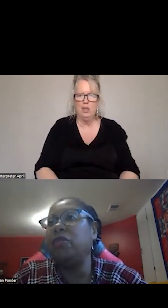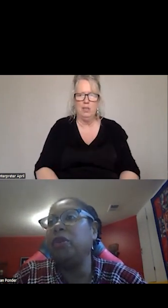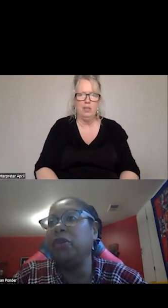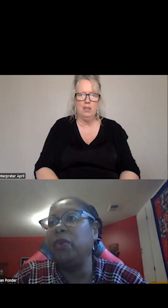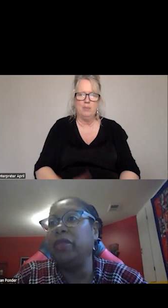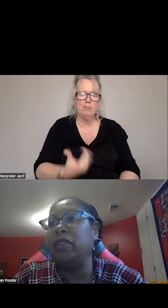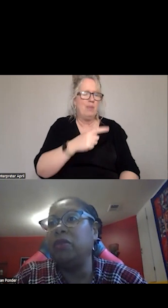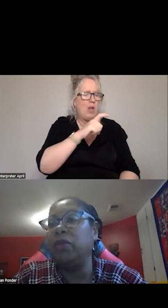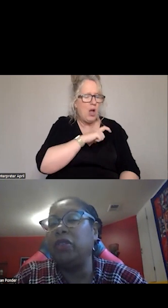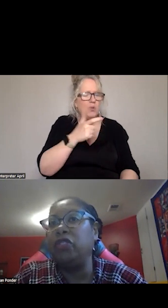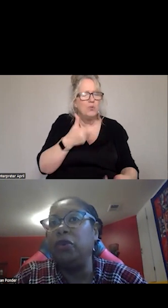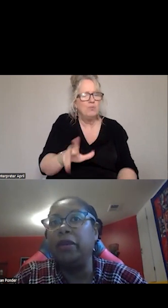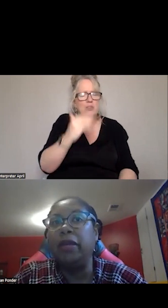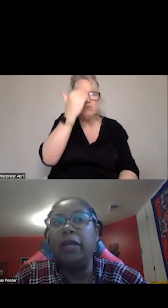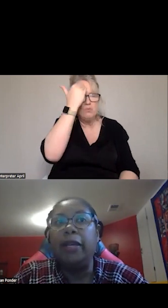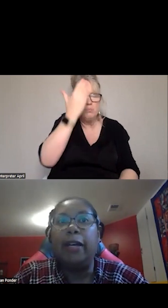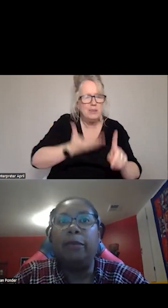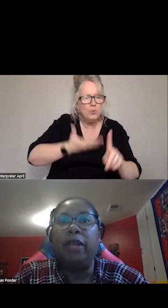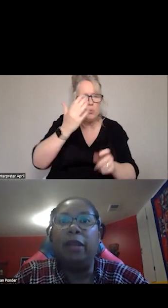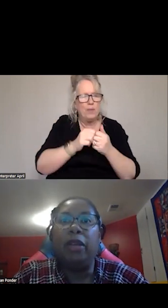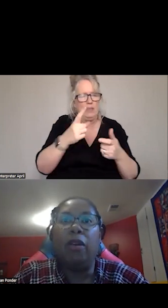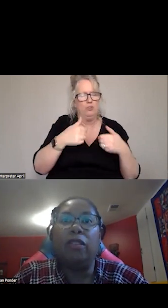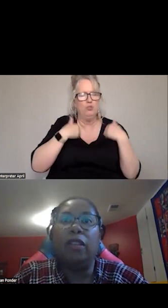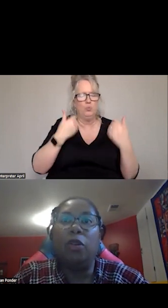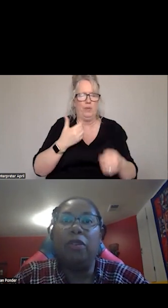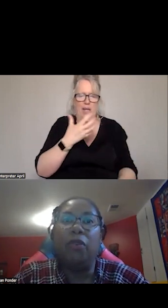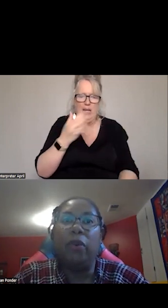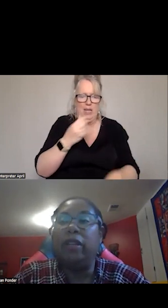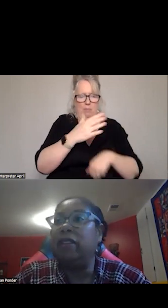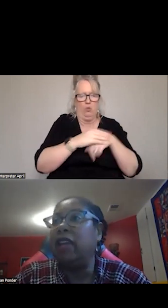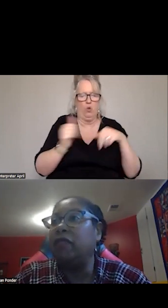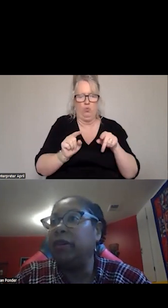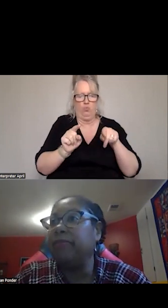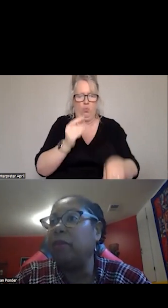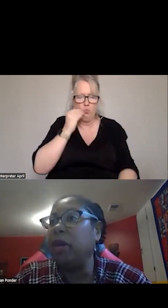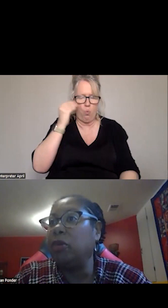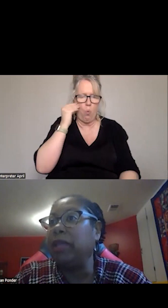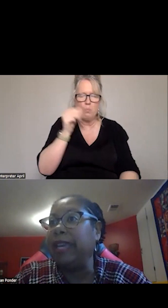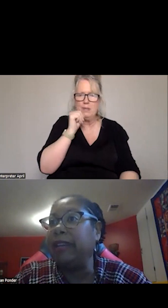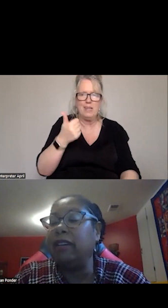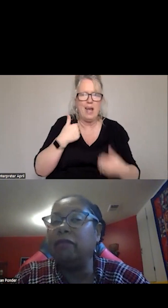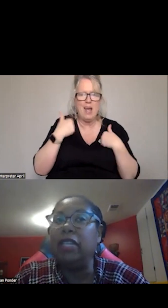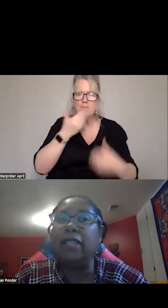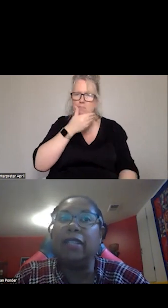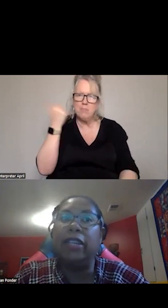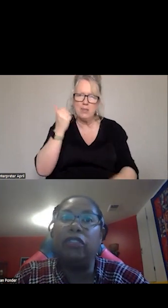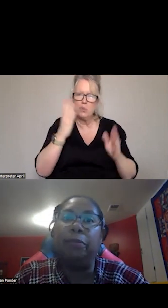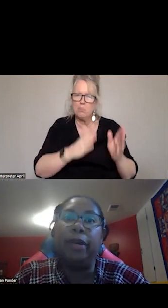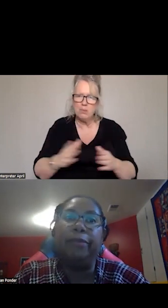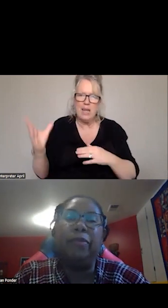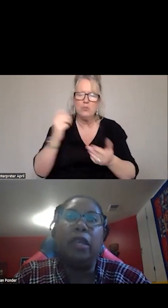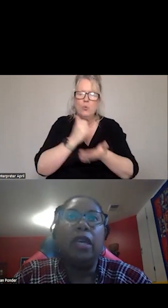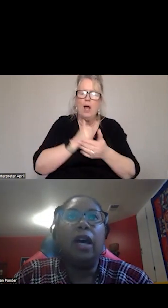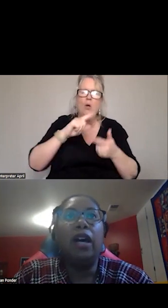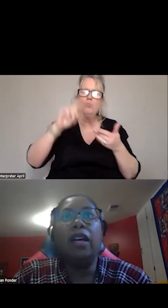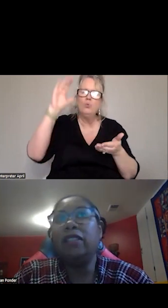very familiar with this youth and had been called to the home before and didn't have a better plan of de-escalation.